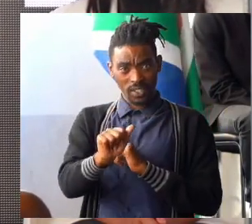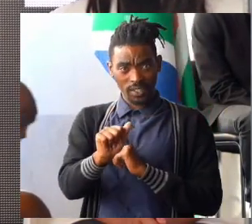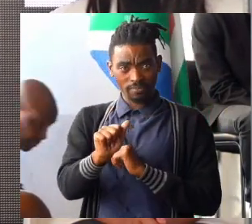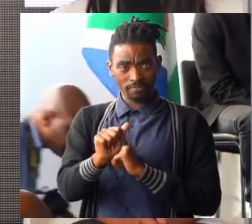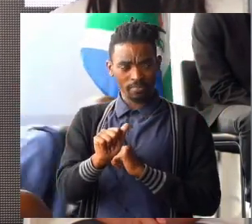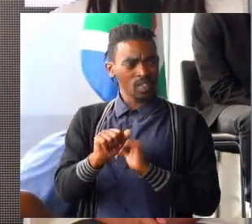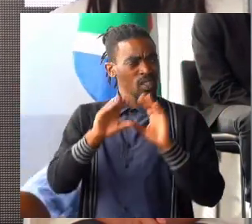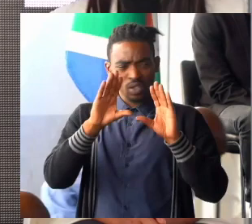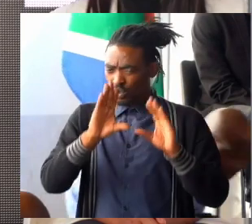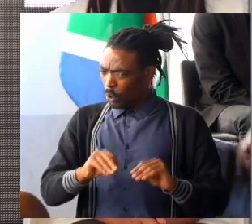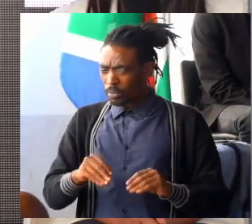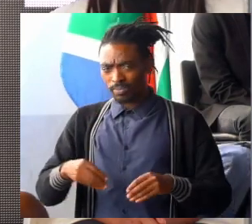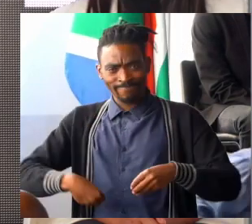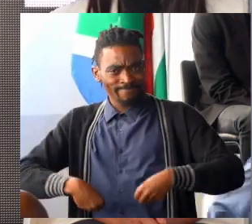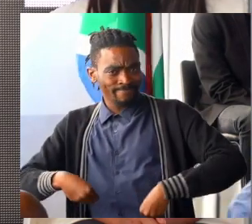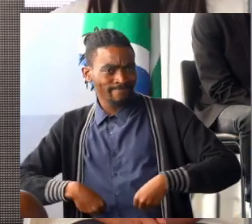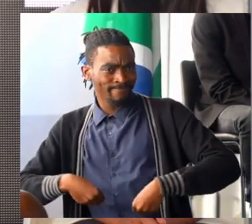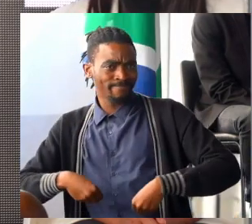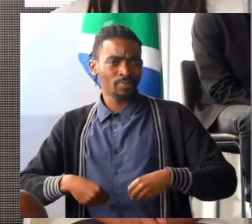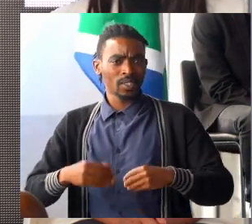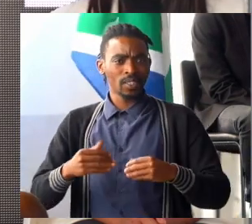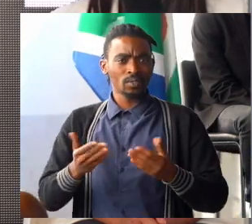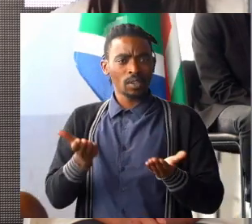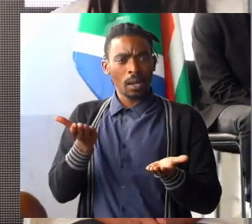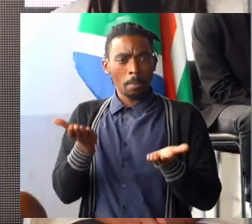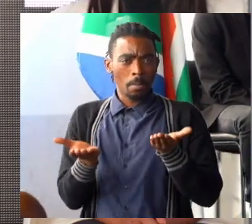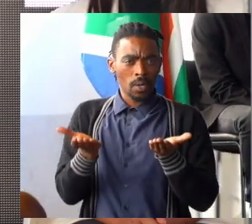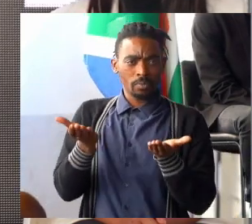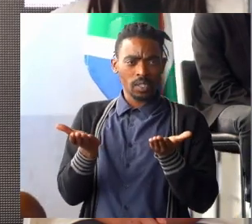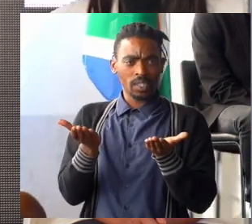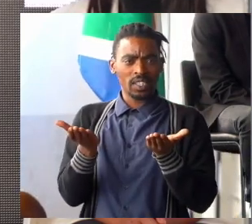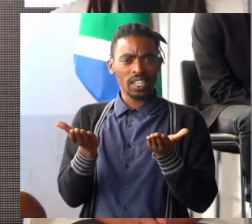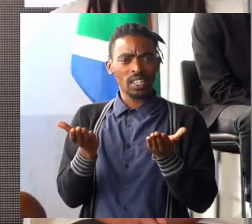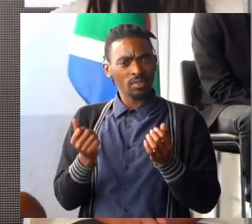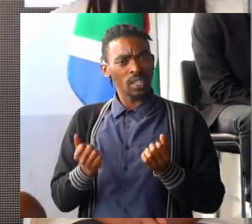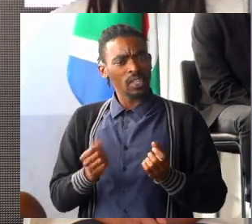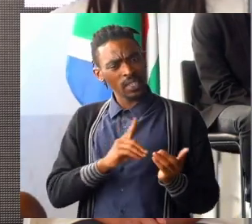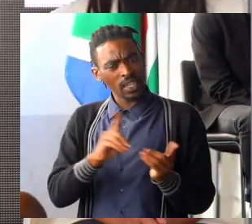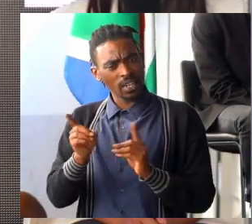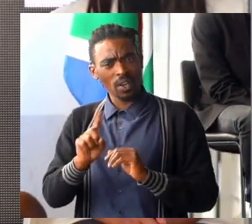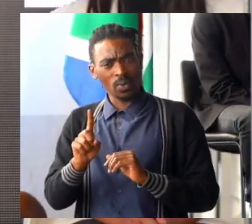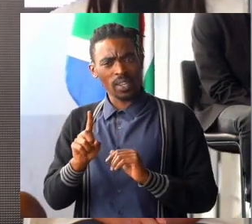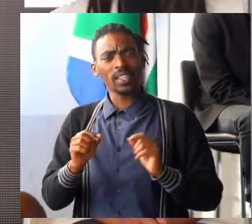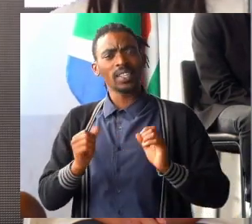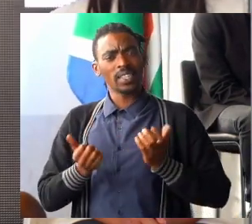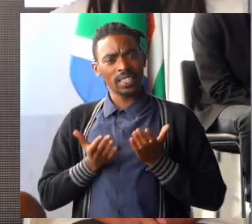to stop this crisis, stabilize the country, and deliver the fruits of democracy.